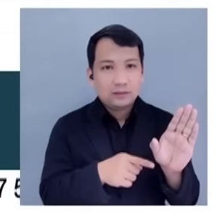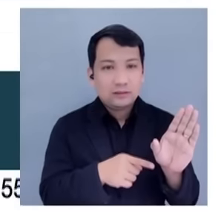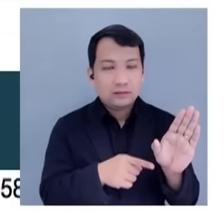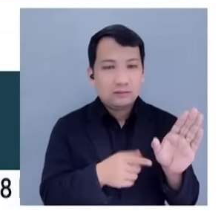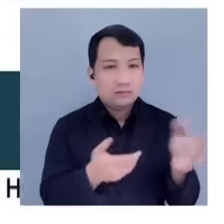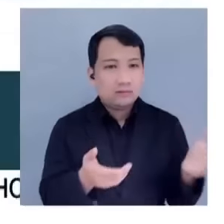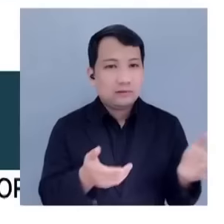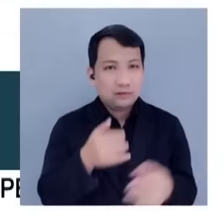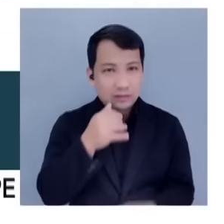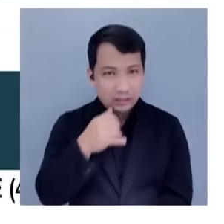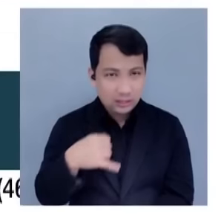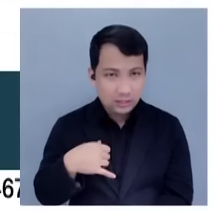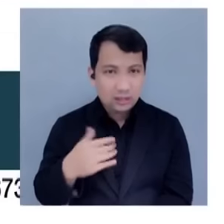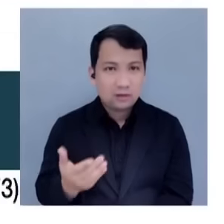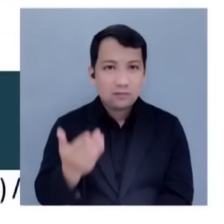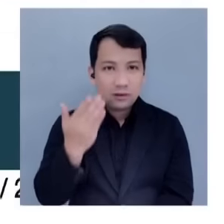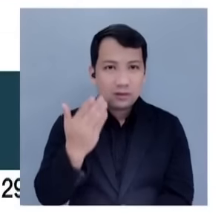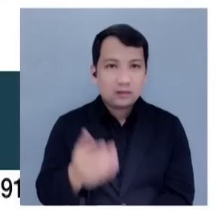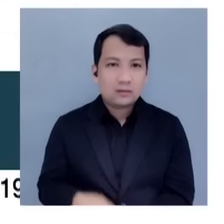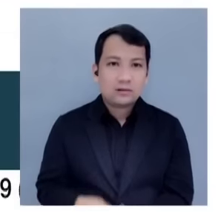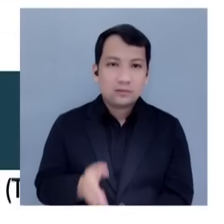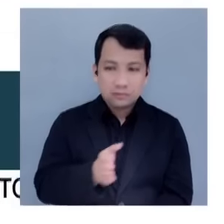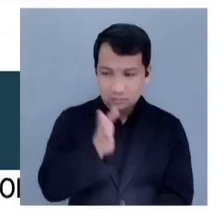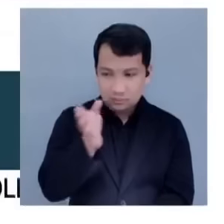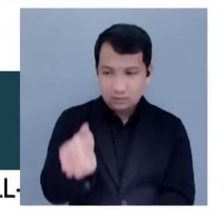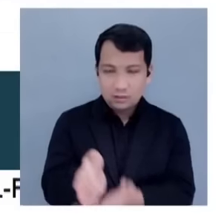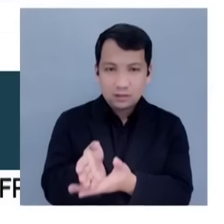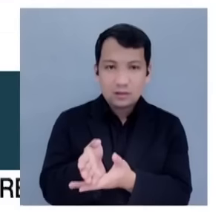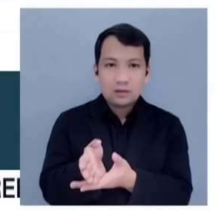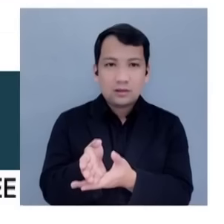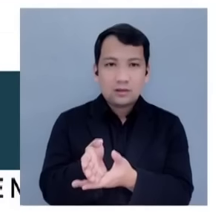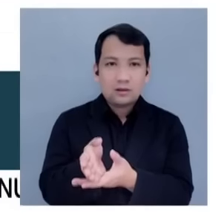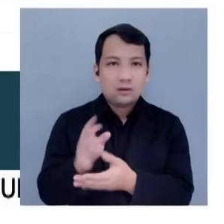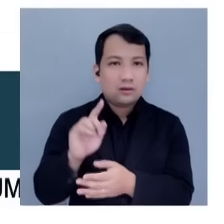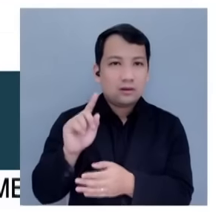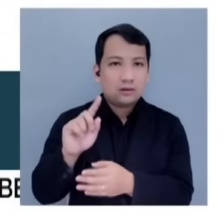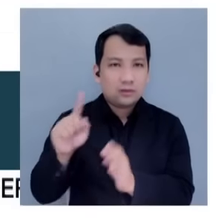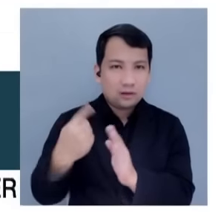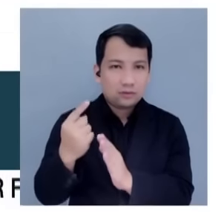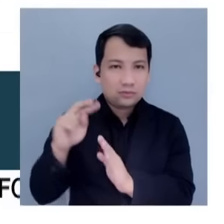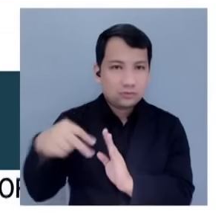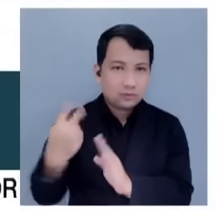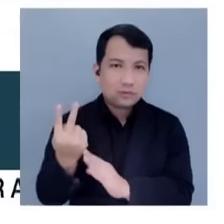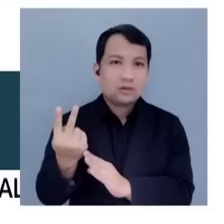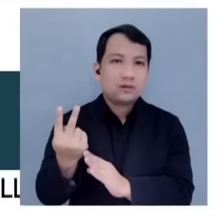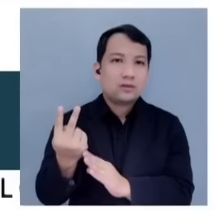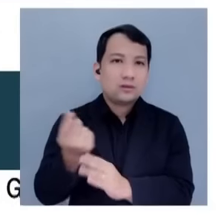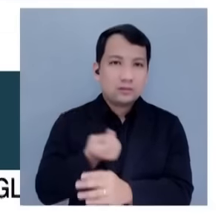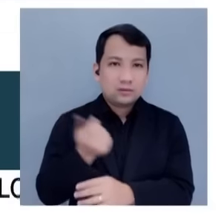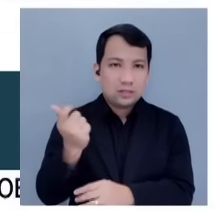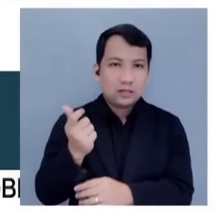kahapon ng umaga, pagdating ng an hour or 2 hours later, tinanggal na ng YouTube